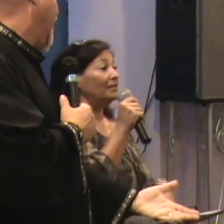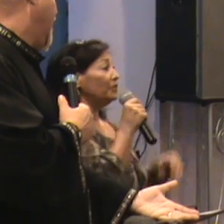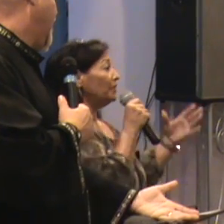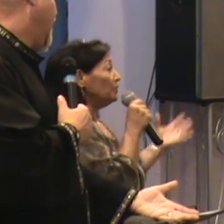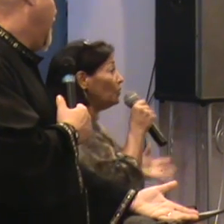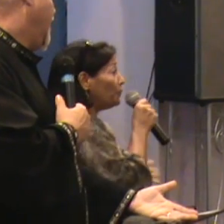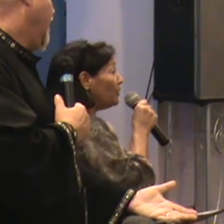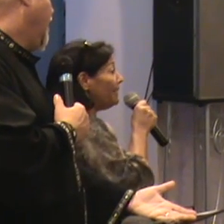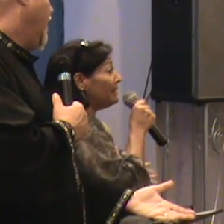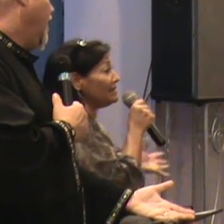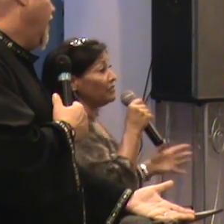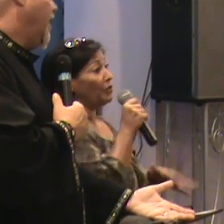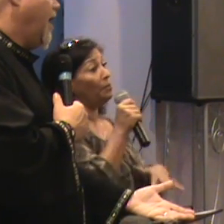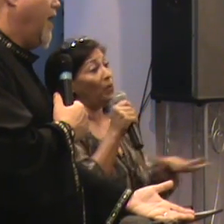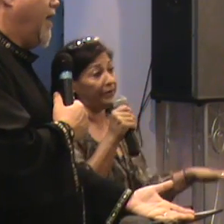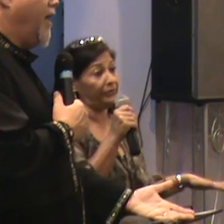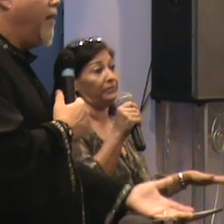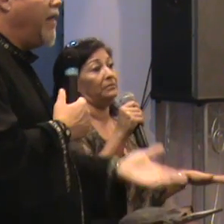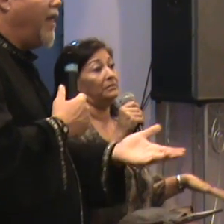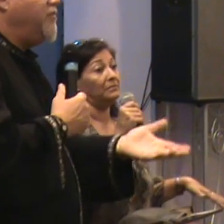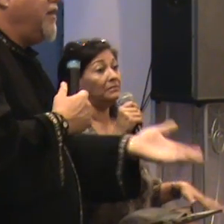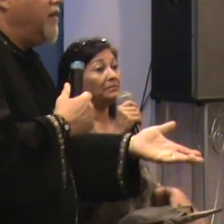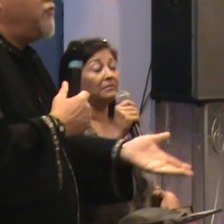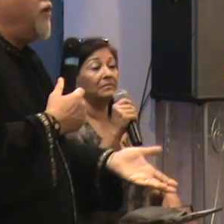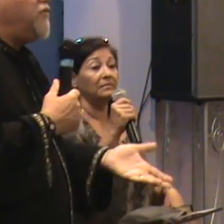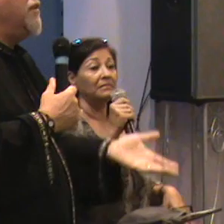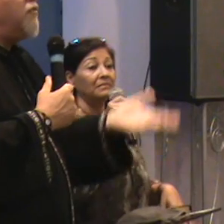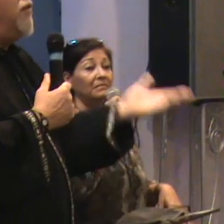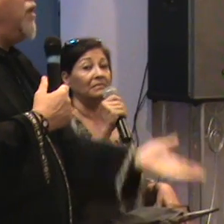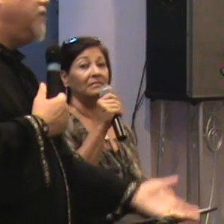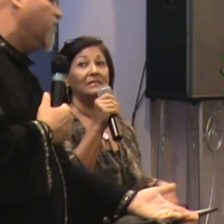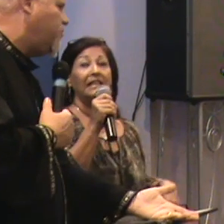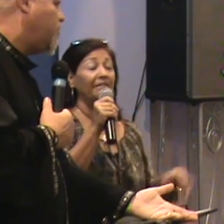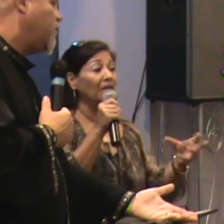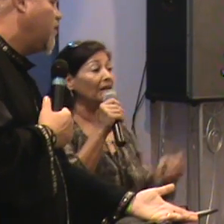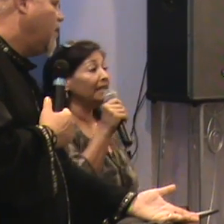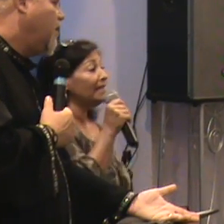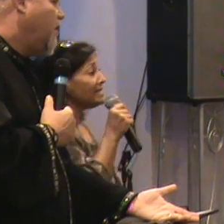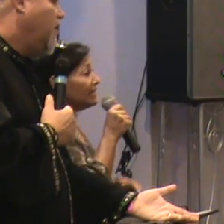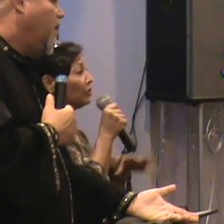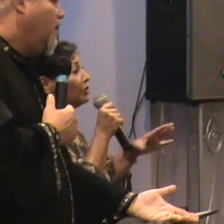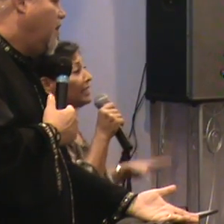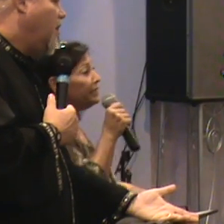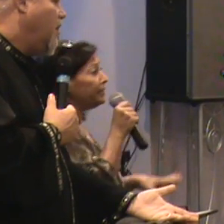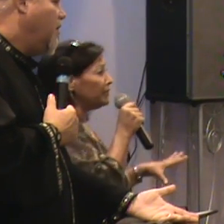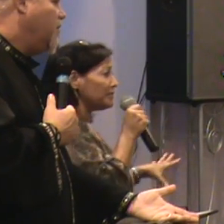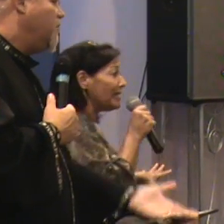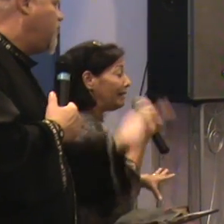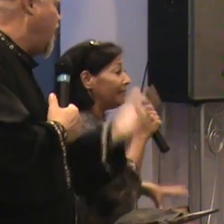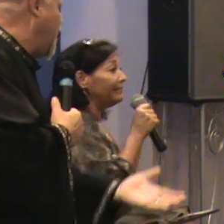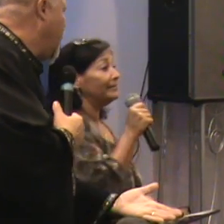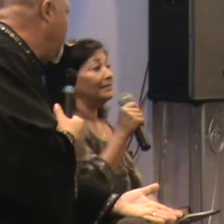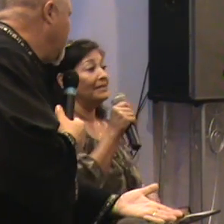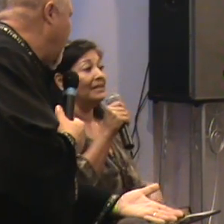dead. Yo tengo los problemas y estoy muerto. I sit in the church. And it's all religious. Y vengo a la iglesia y es todo